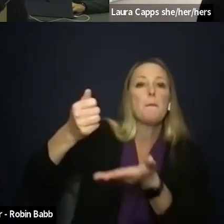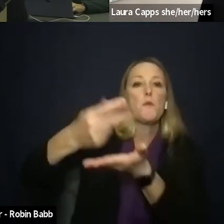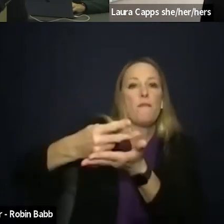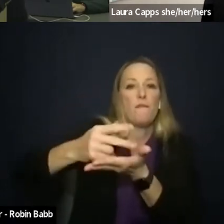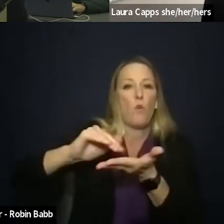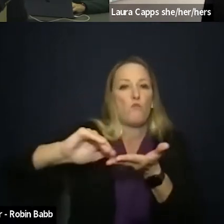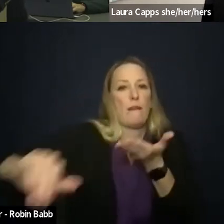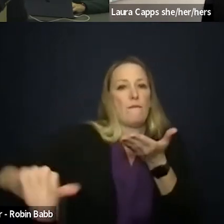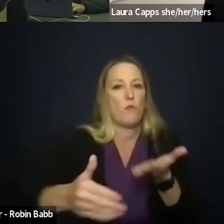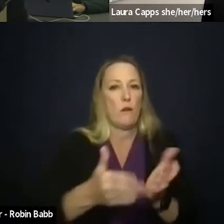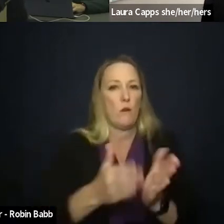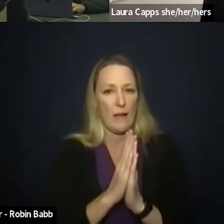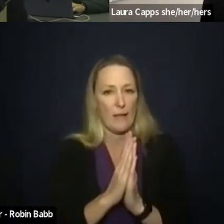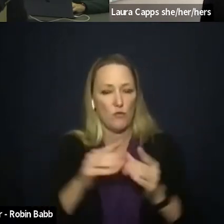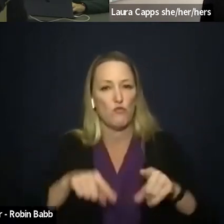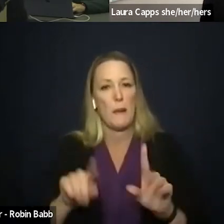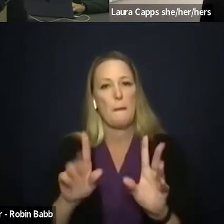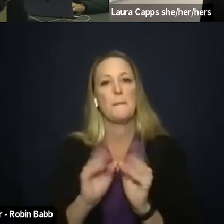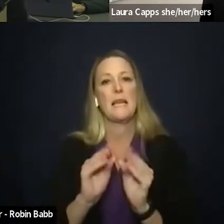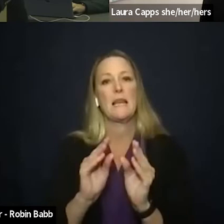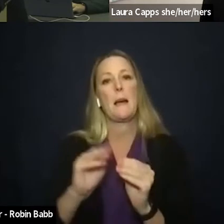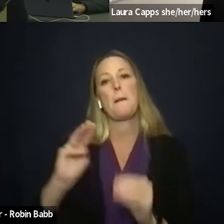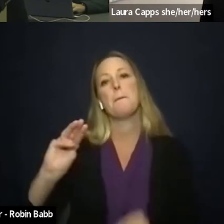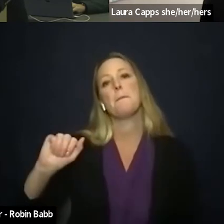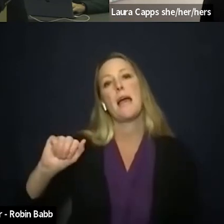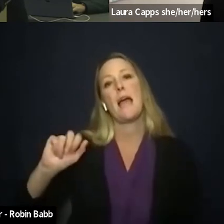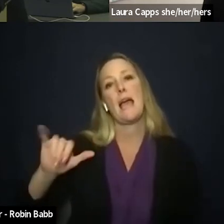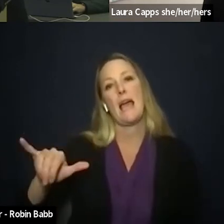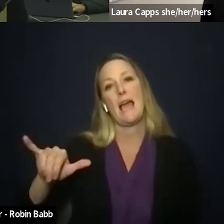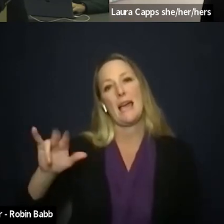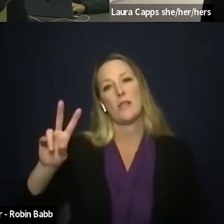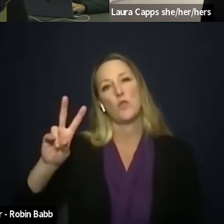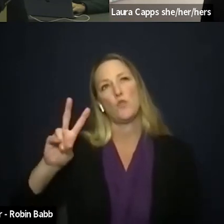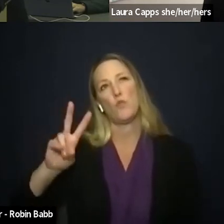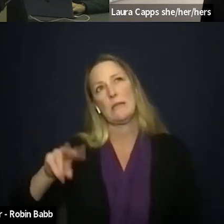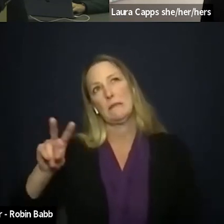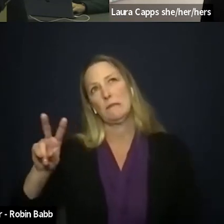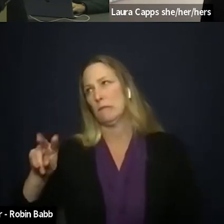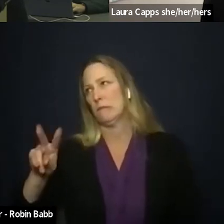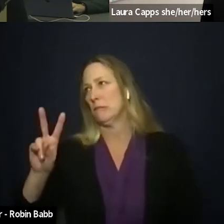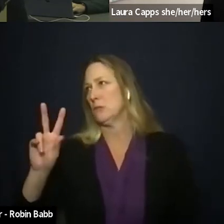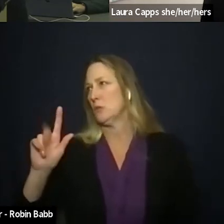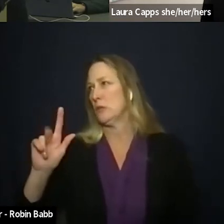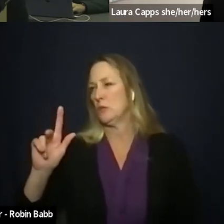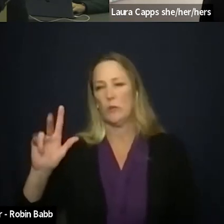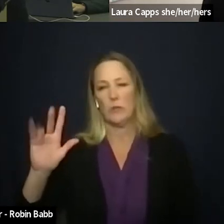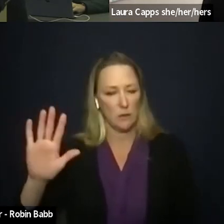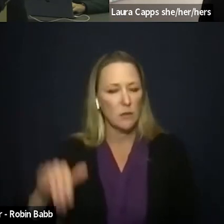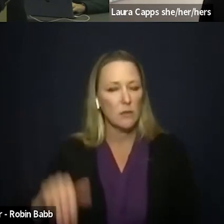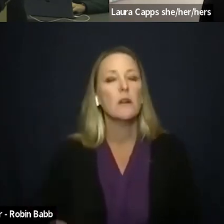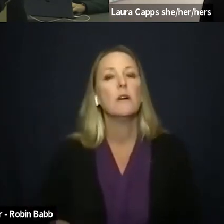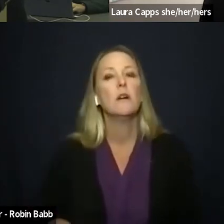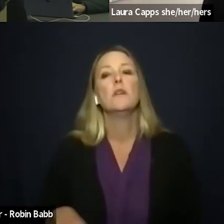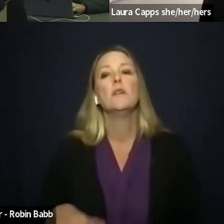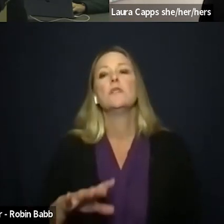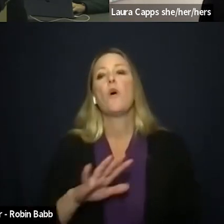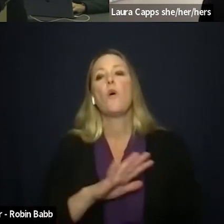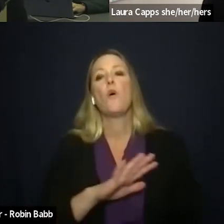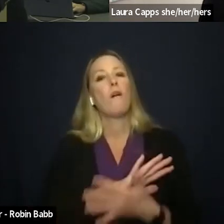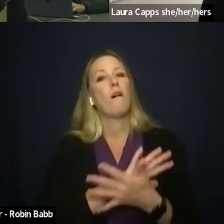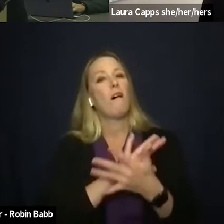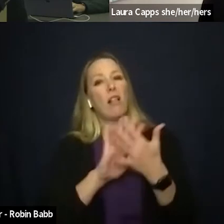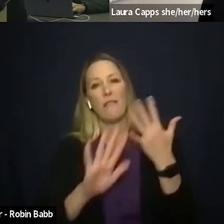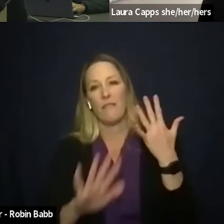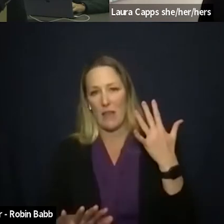at their meeting on may 22nd 23 i believe and all that has also